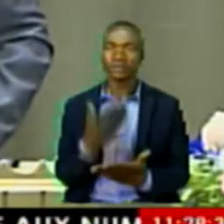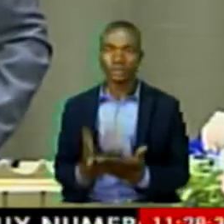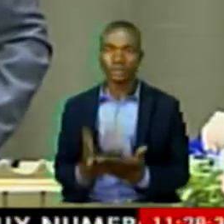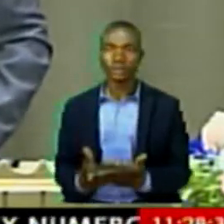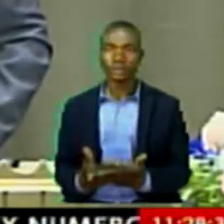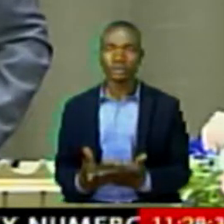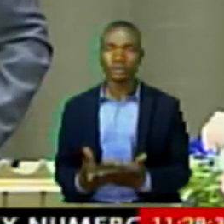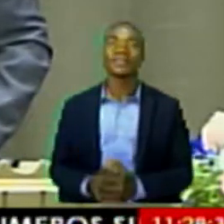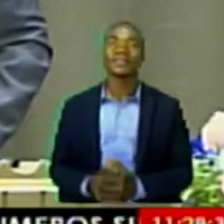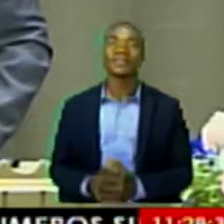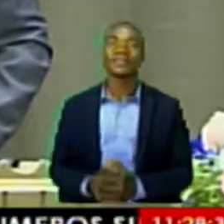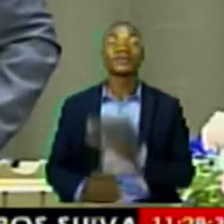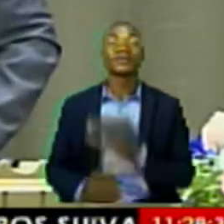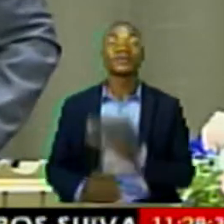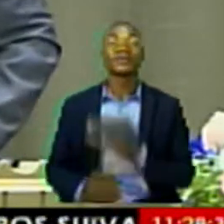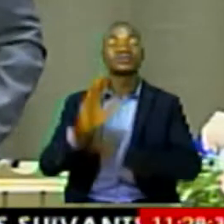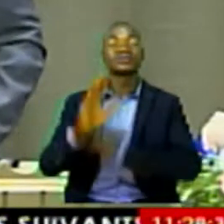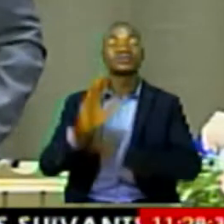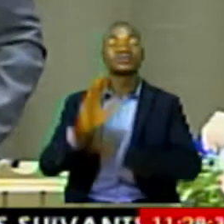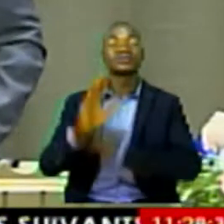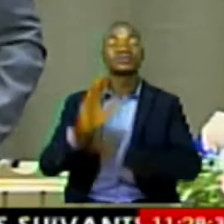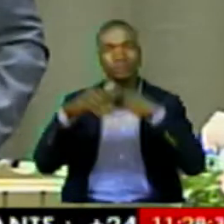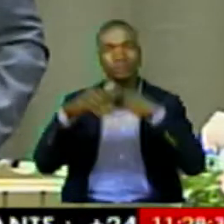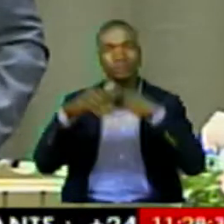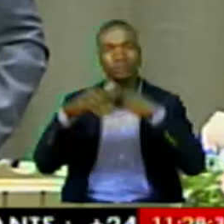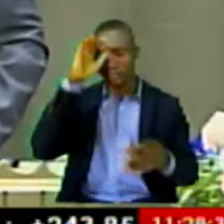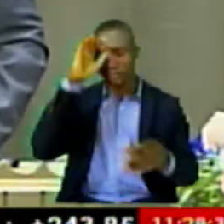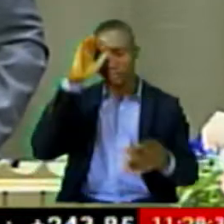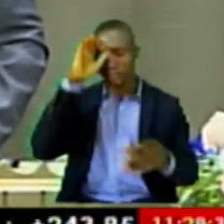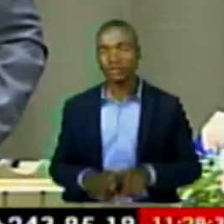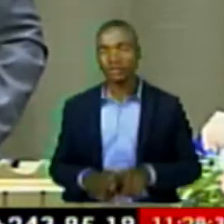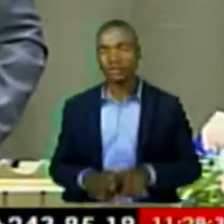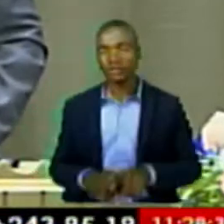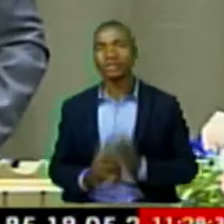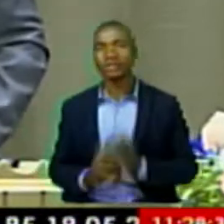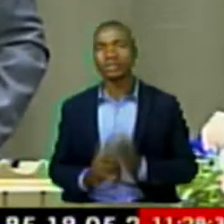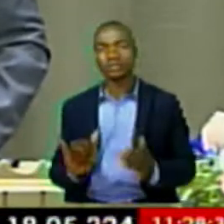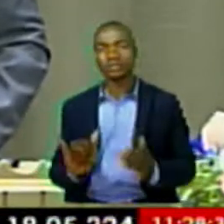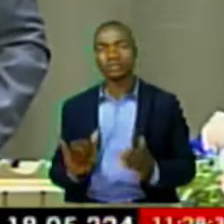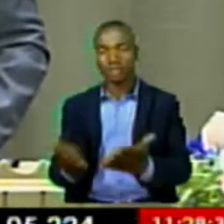the pictures, some of brothers that have gone there. We see the pictures.